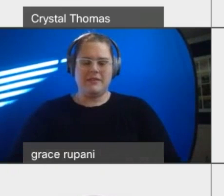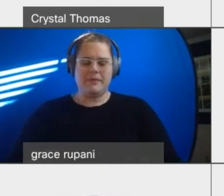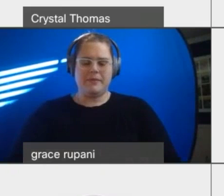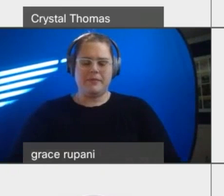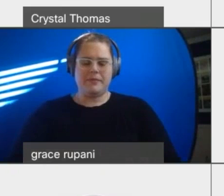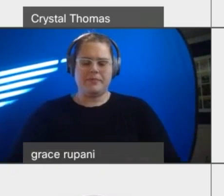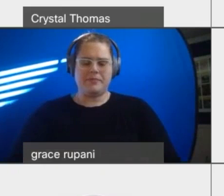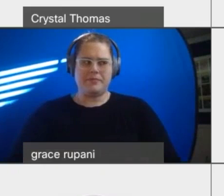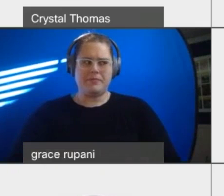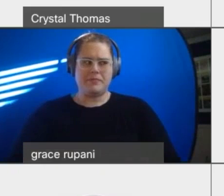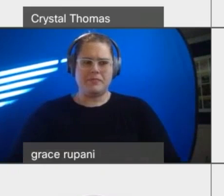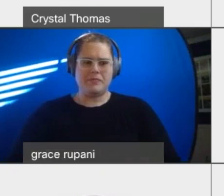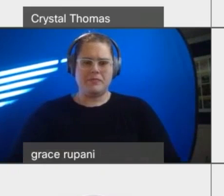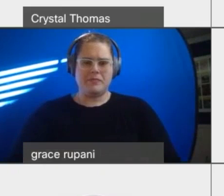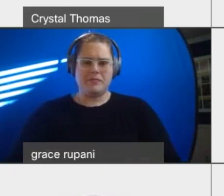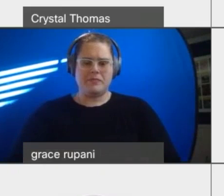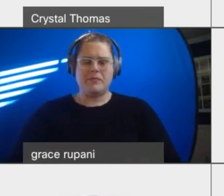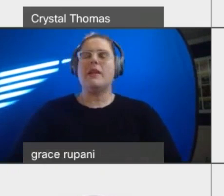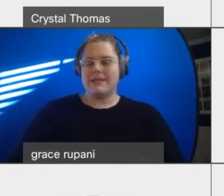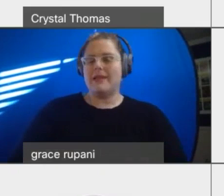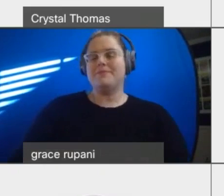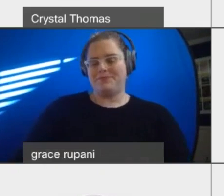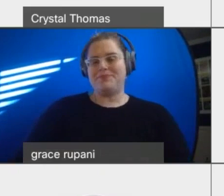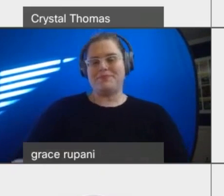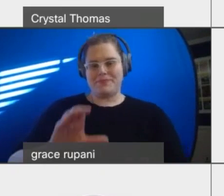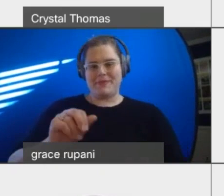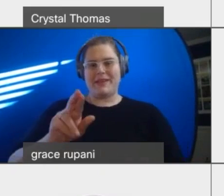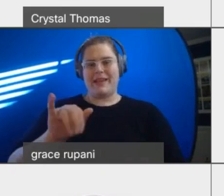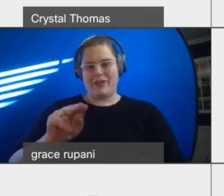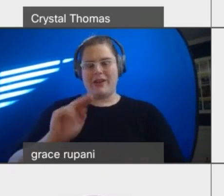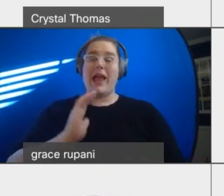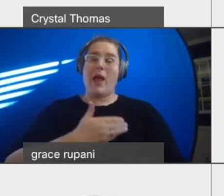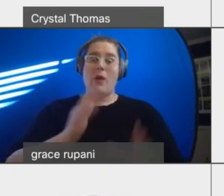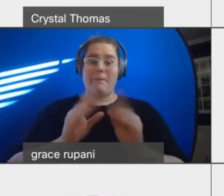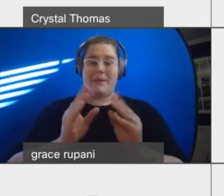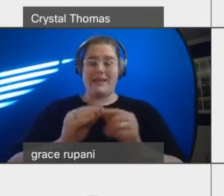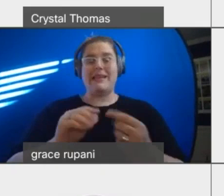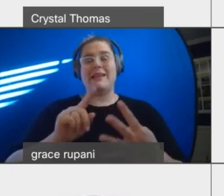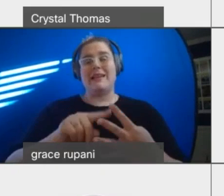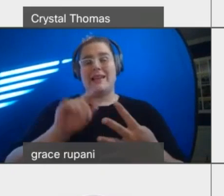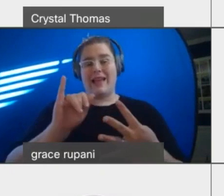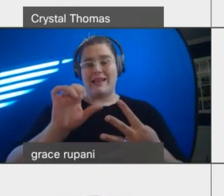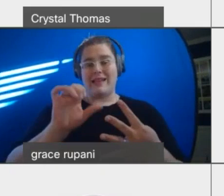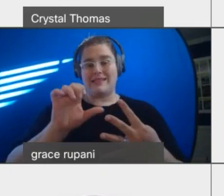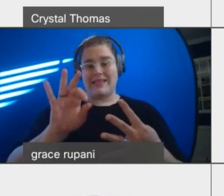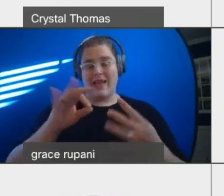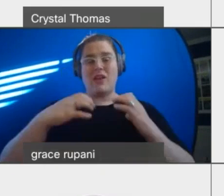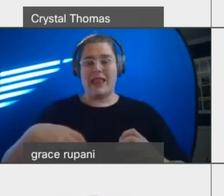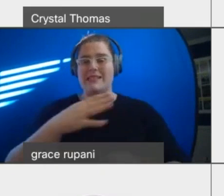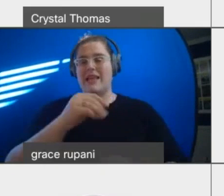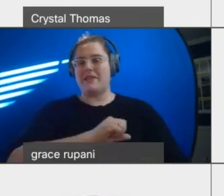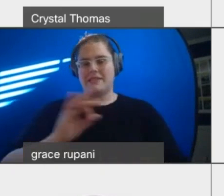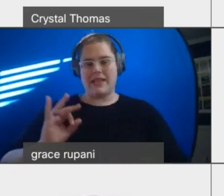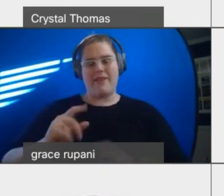So in our meetings, we do plan for initially the ICF, the clients and the staff. The whole